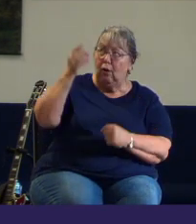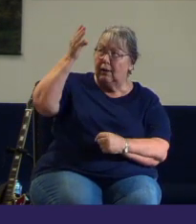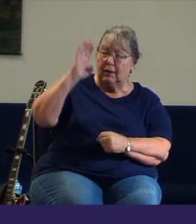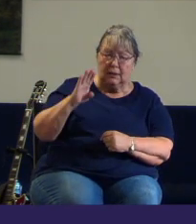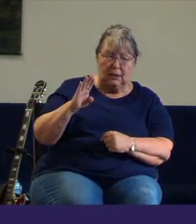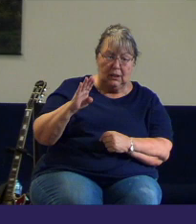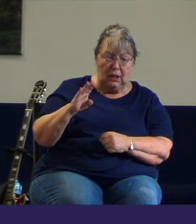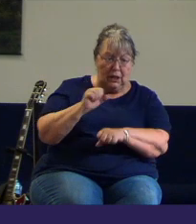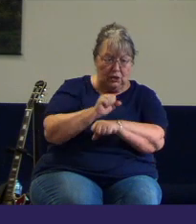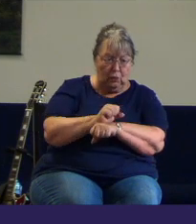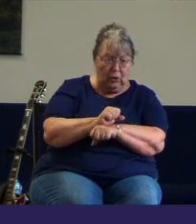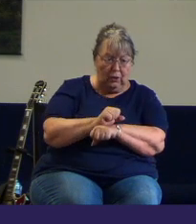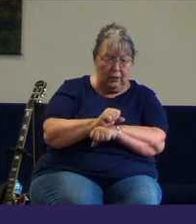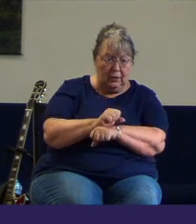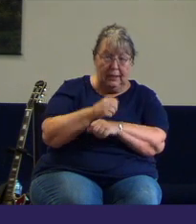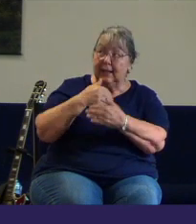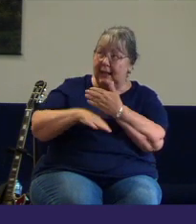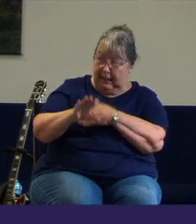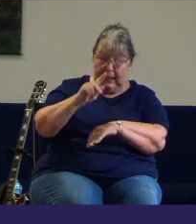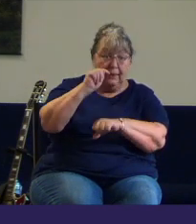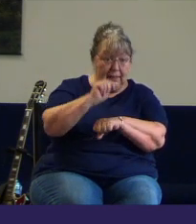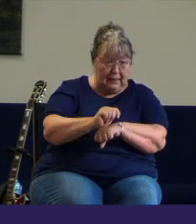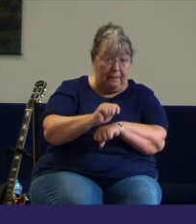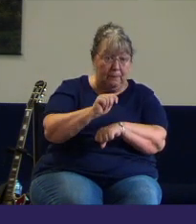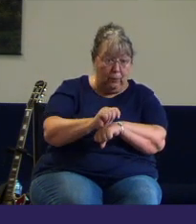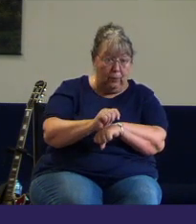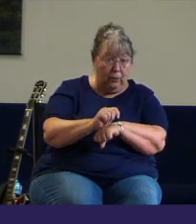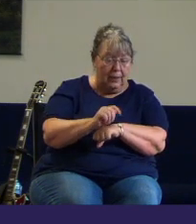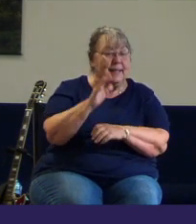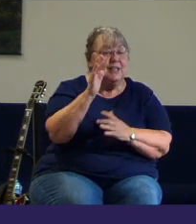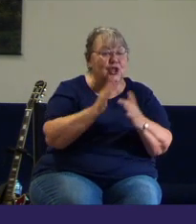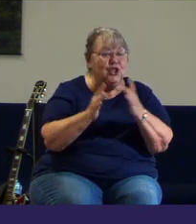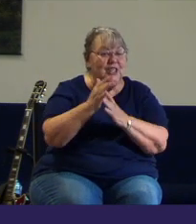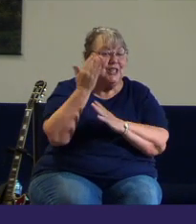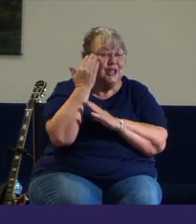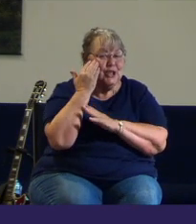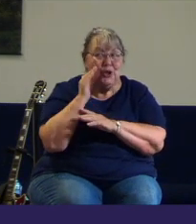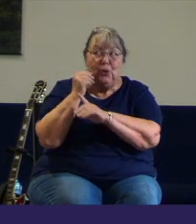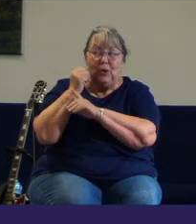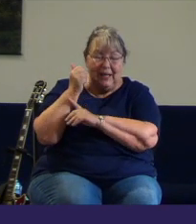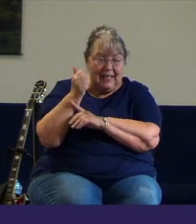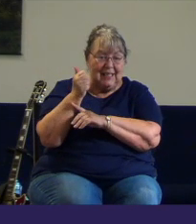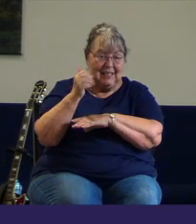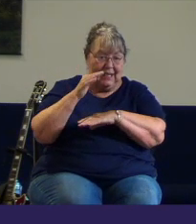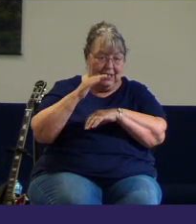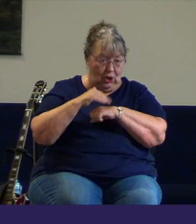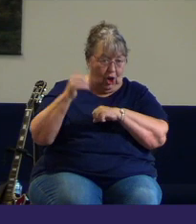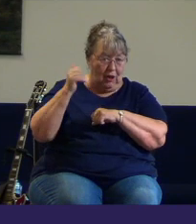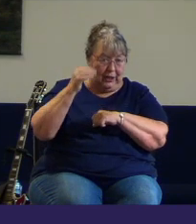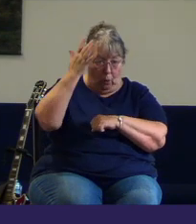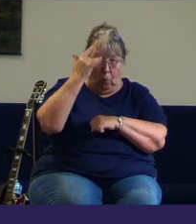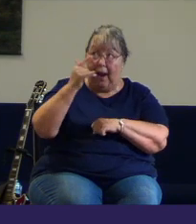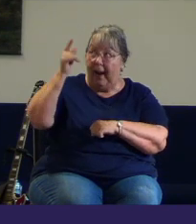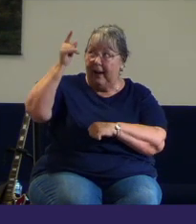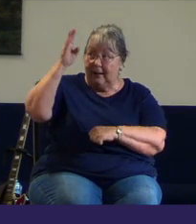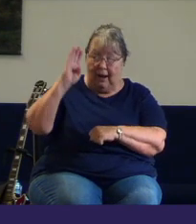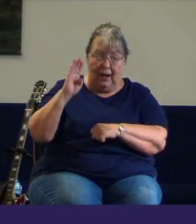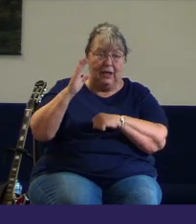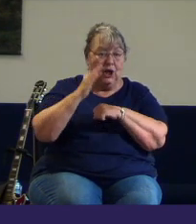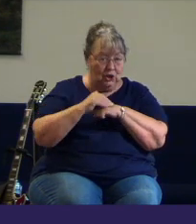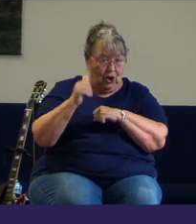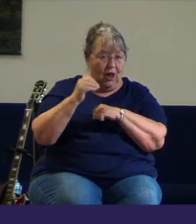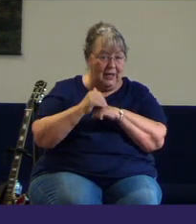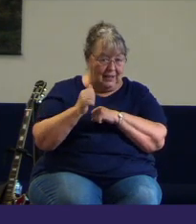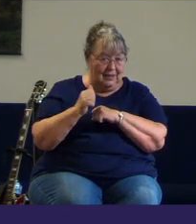Father?" He knew his calling. He knew why he was called. He knew what God called him for and why, the purpose